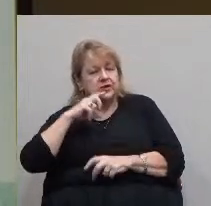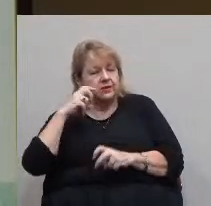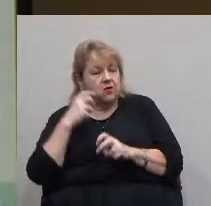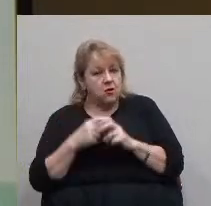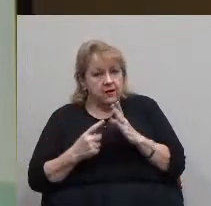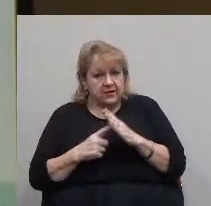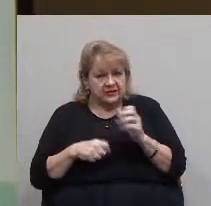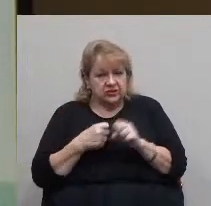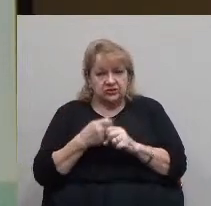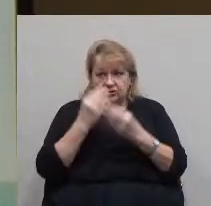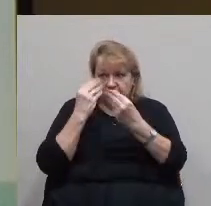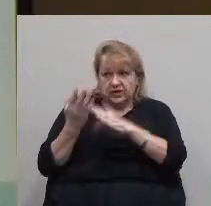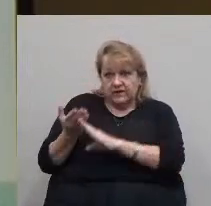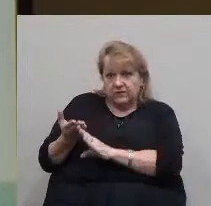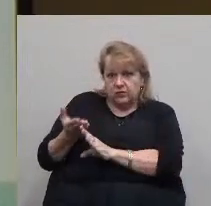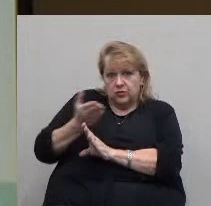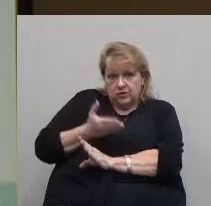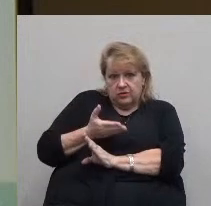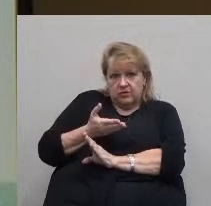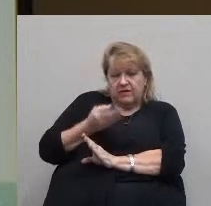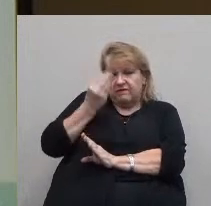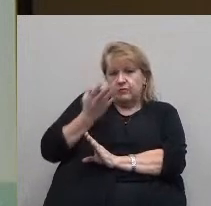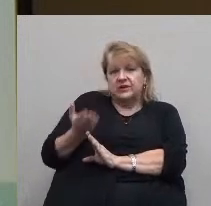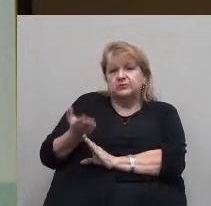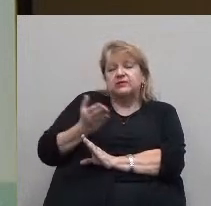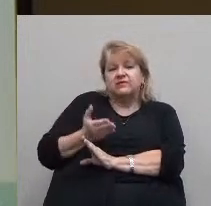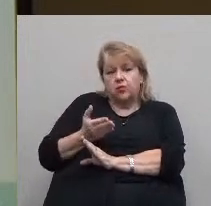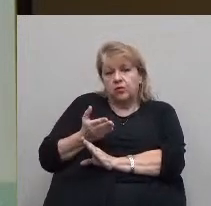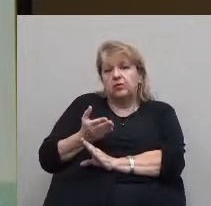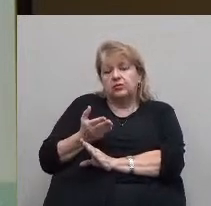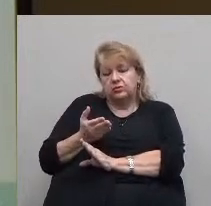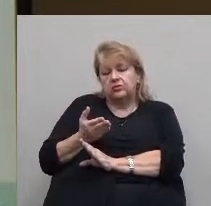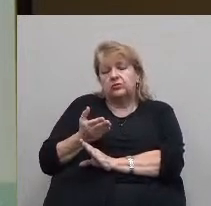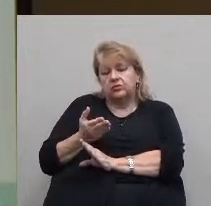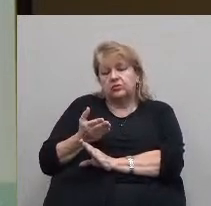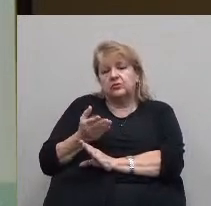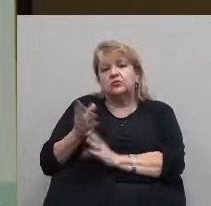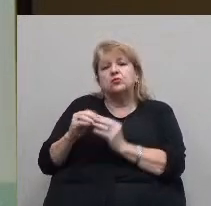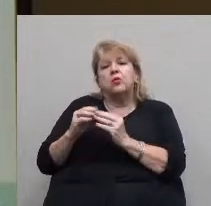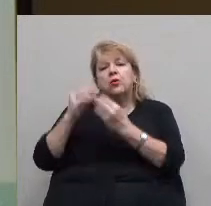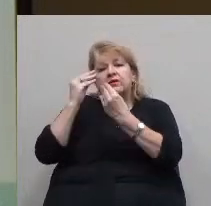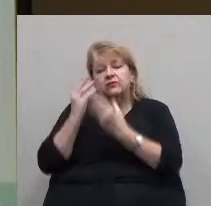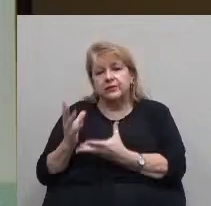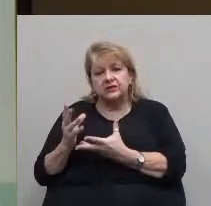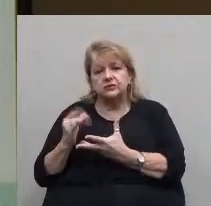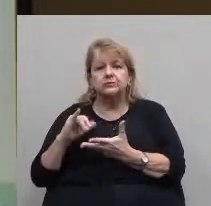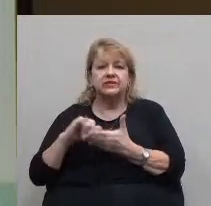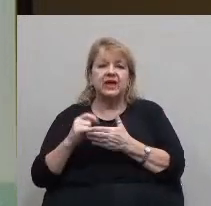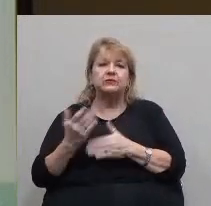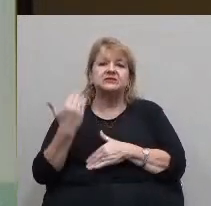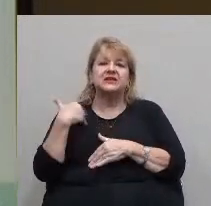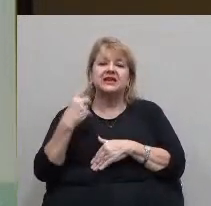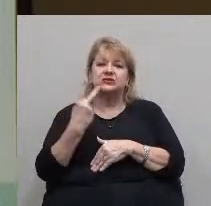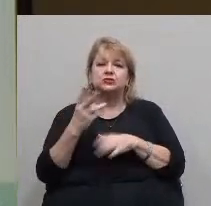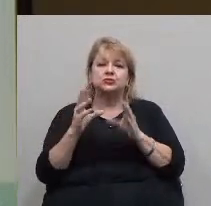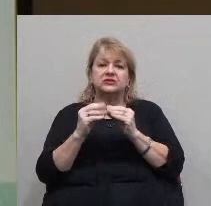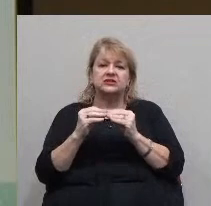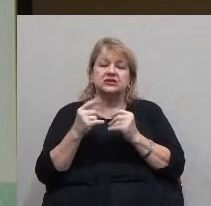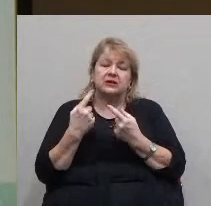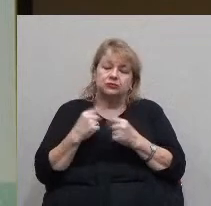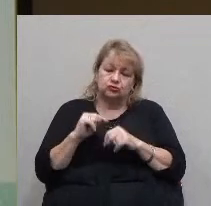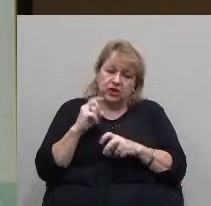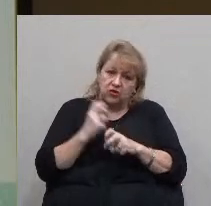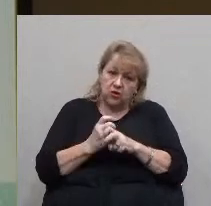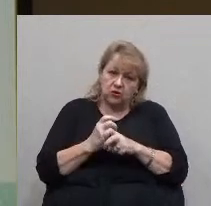as possible to give you more information, because that was feedback that we received over the last 2 sessions that I'm trying really hard to work